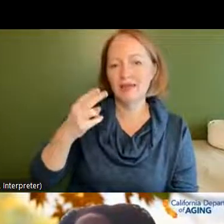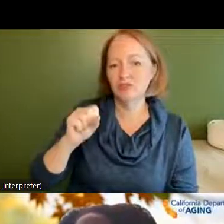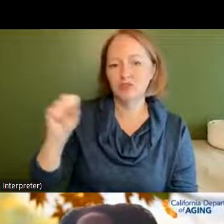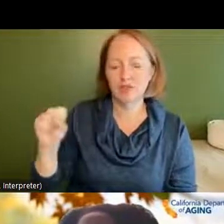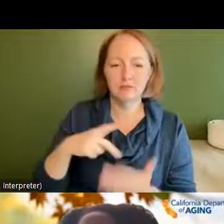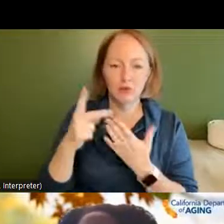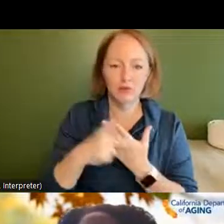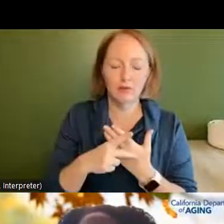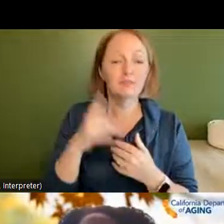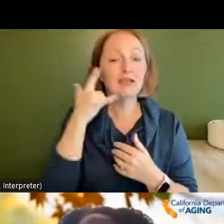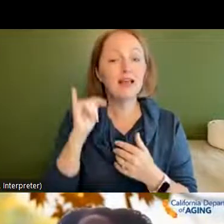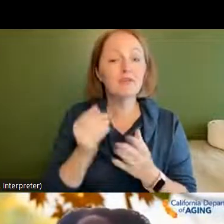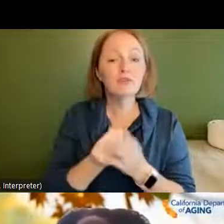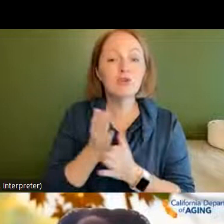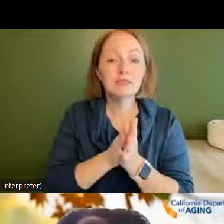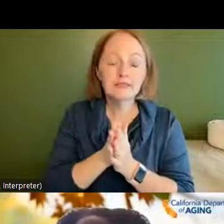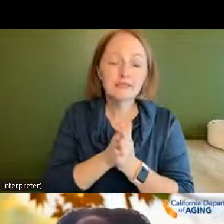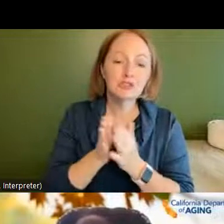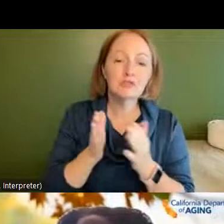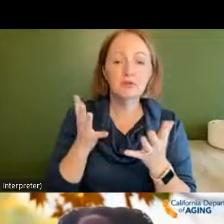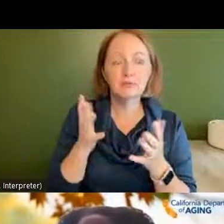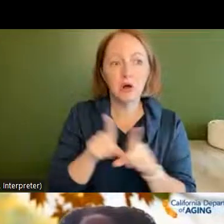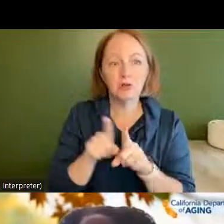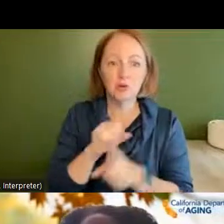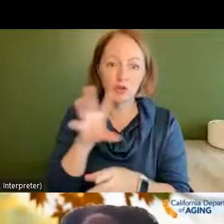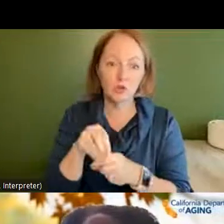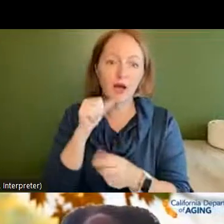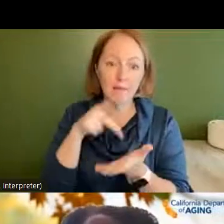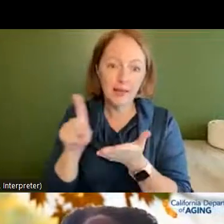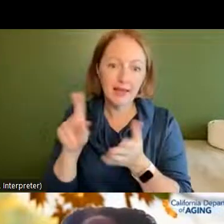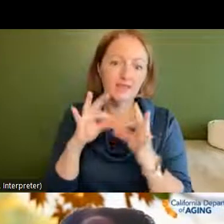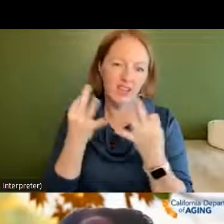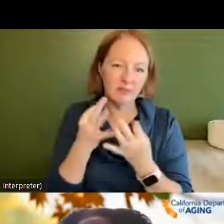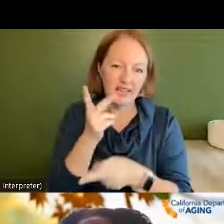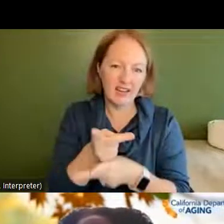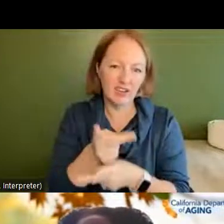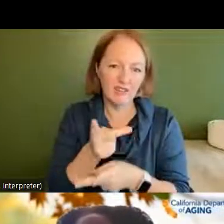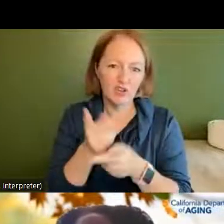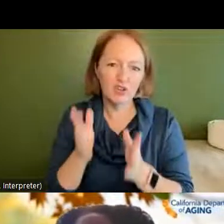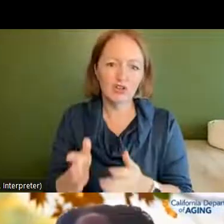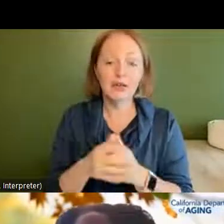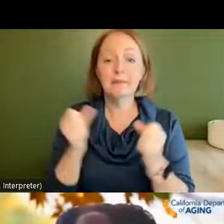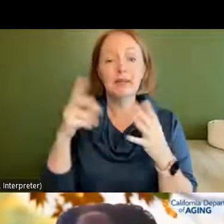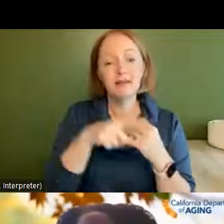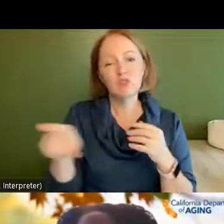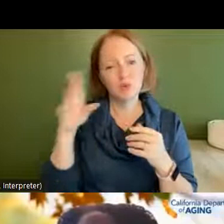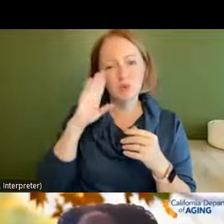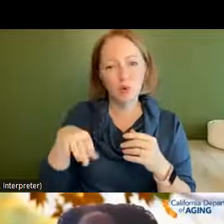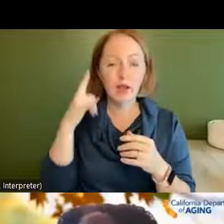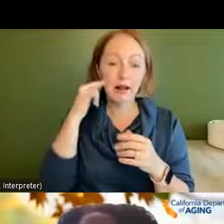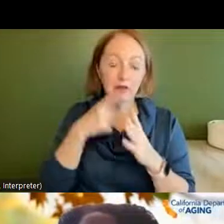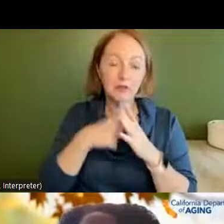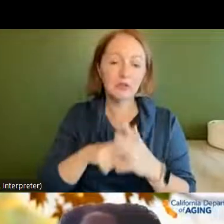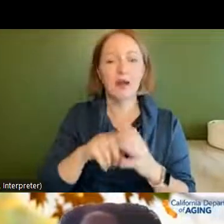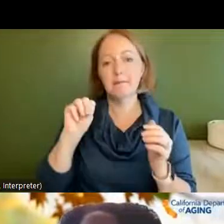The California Grows initiative also includes unpaid family caregivers. Many of you know that California launched a